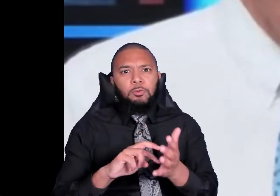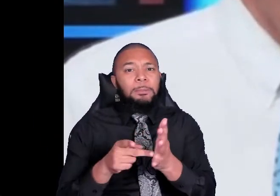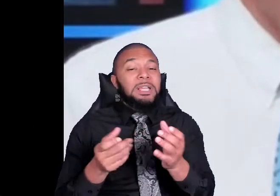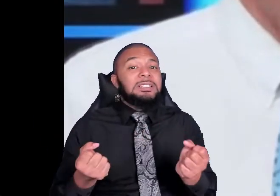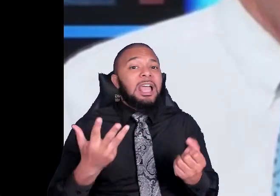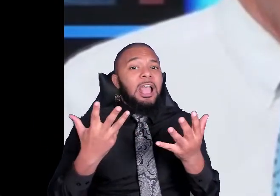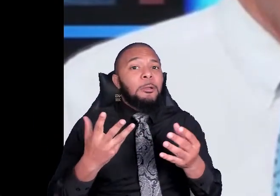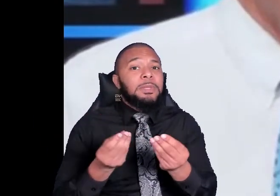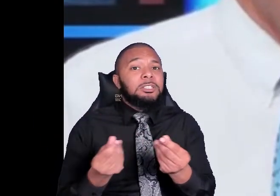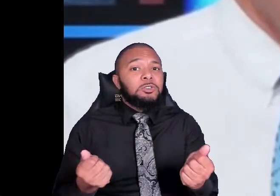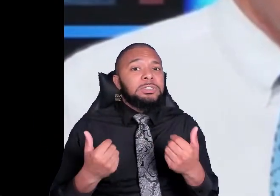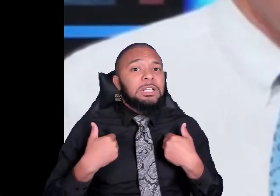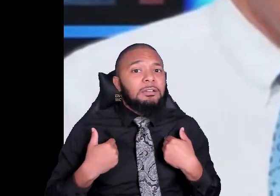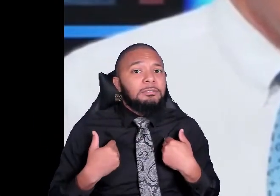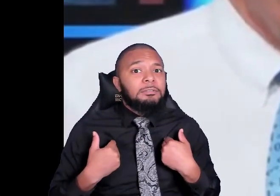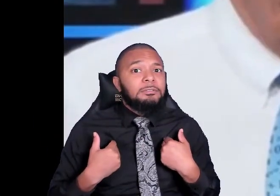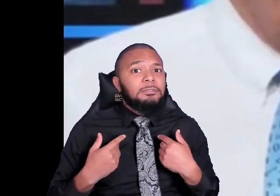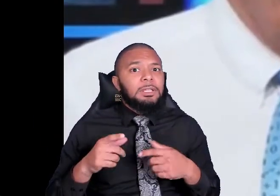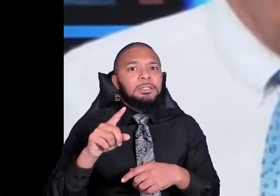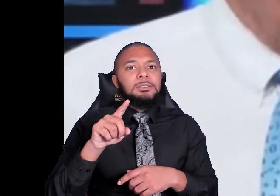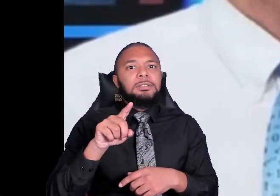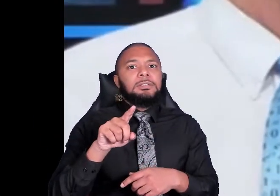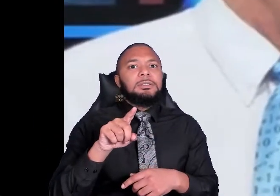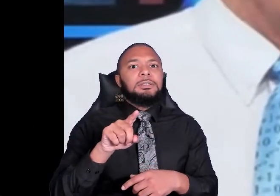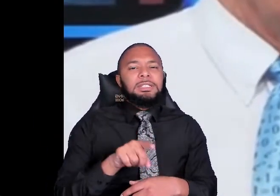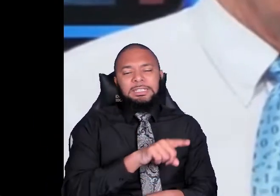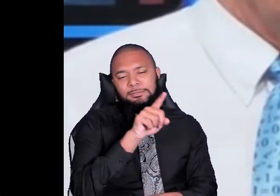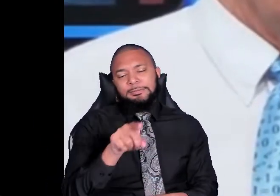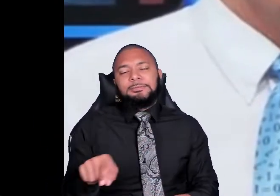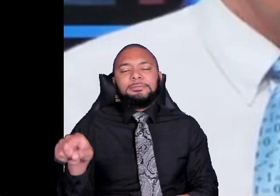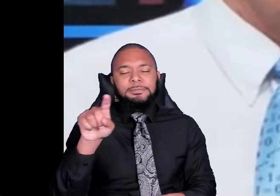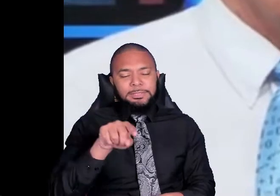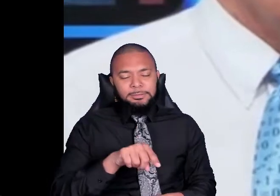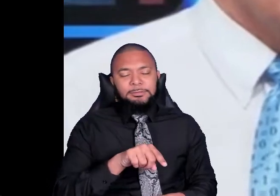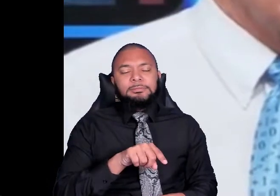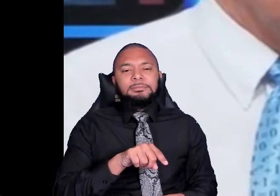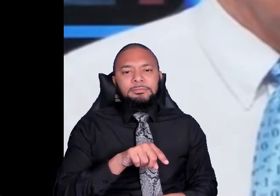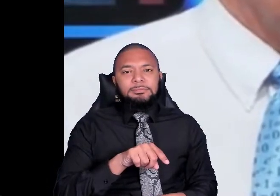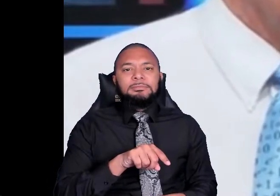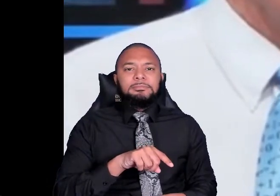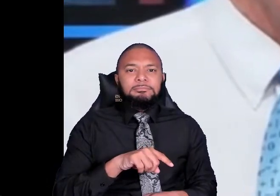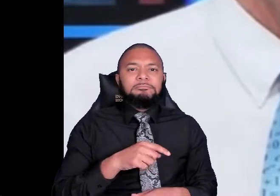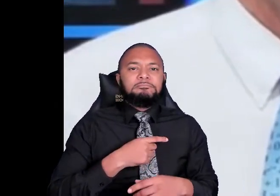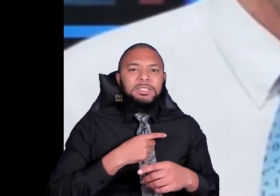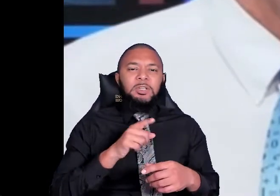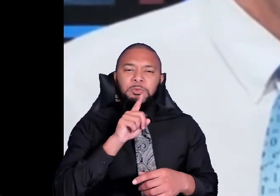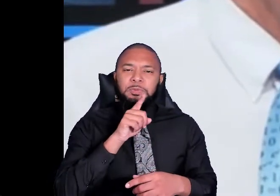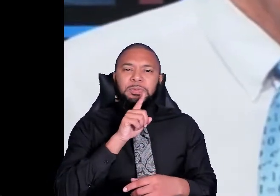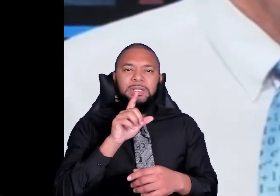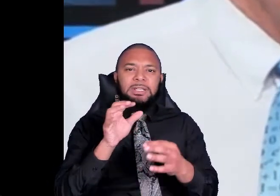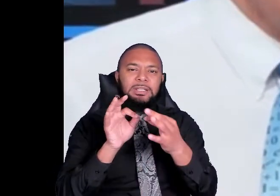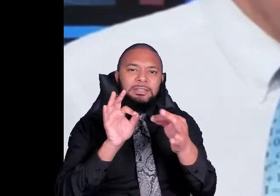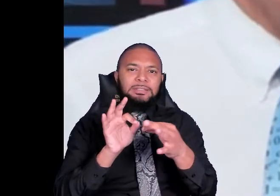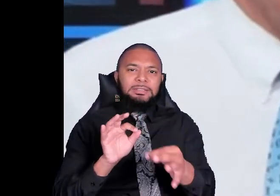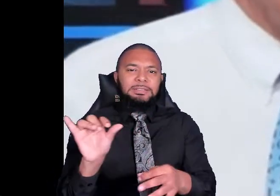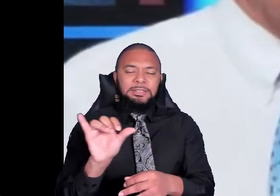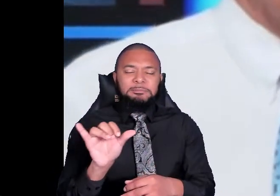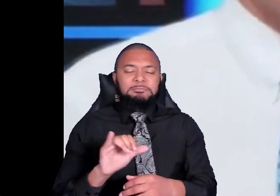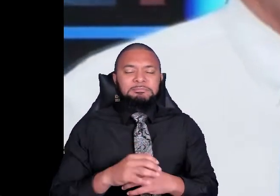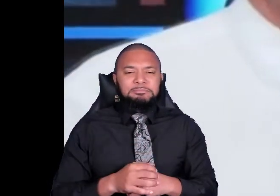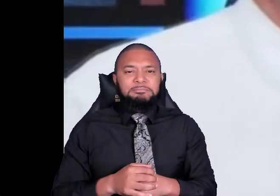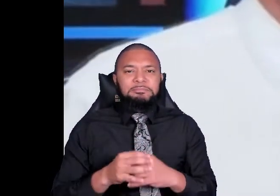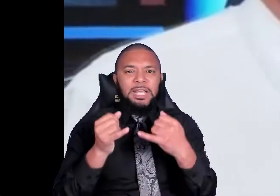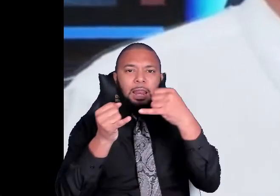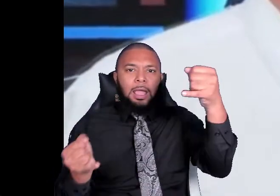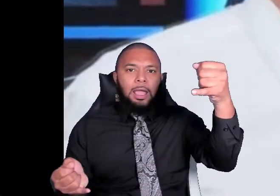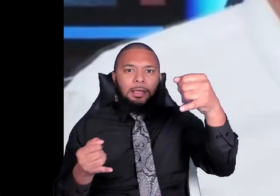many solutions? Infinite number. Yeah, an infinite number. These are actually the same line. Okay? We've seen before that